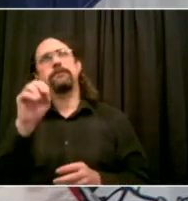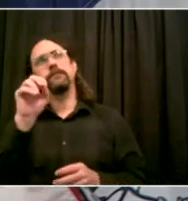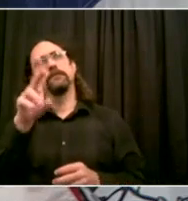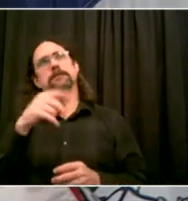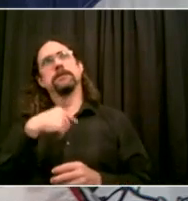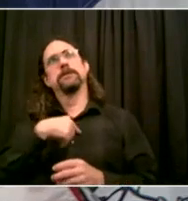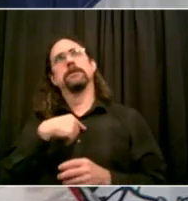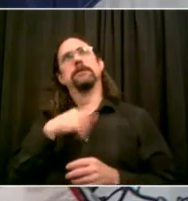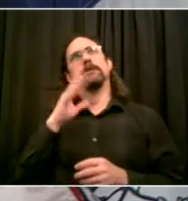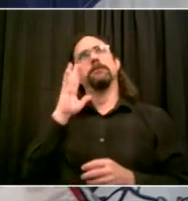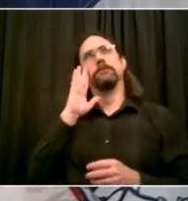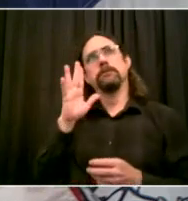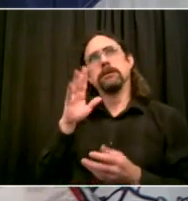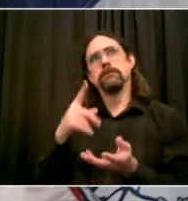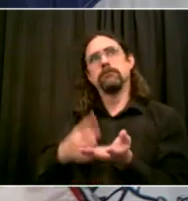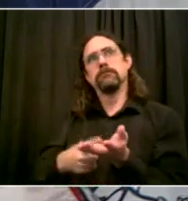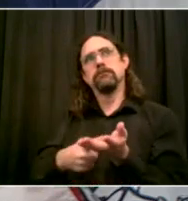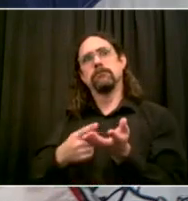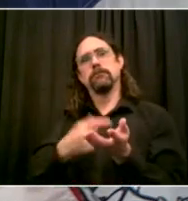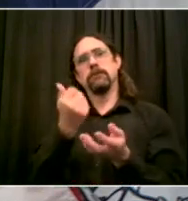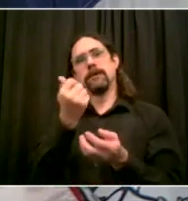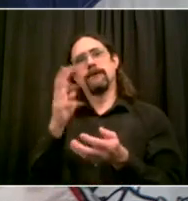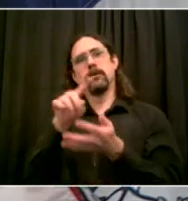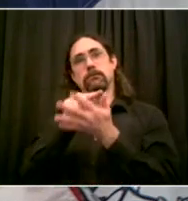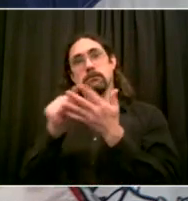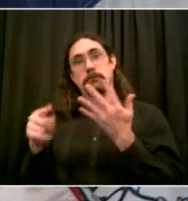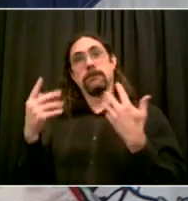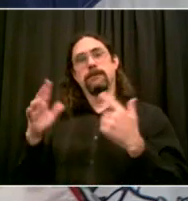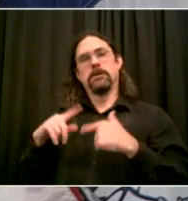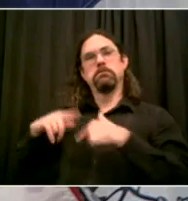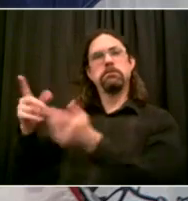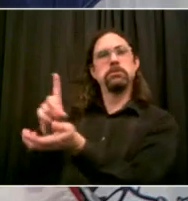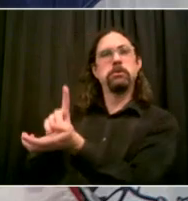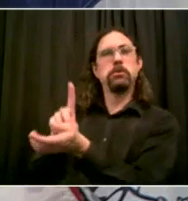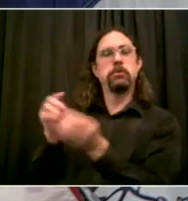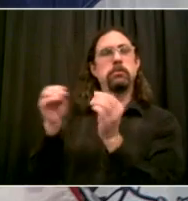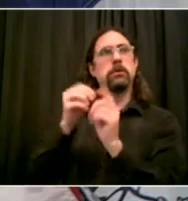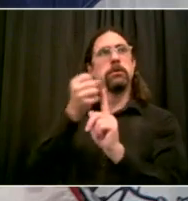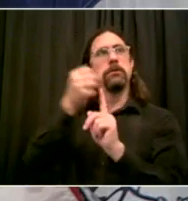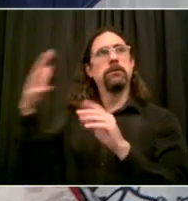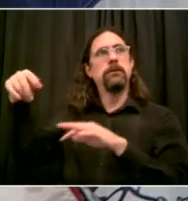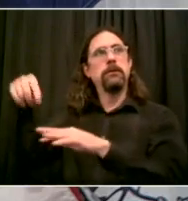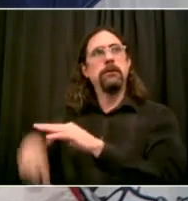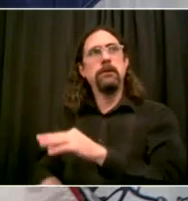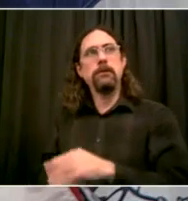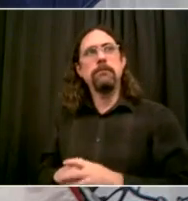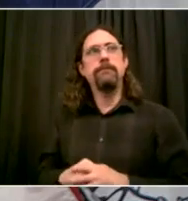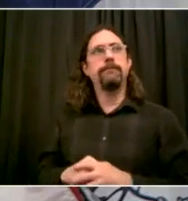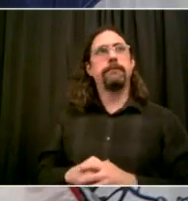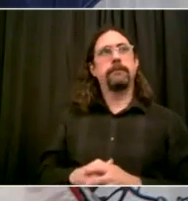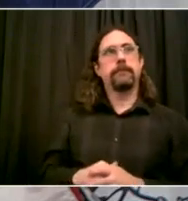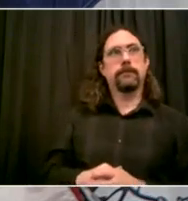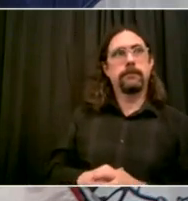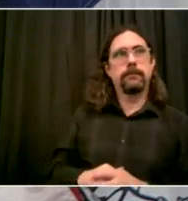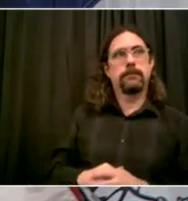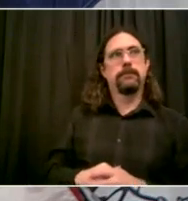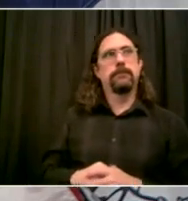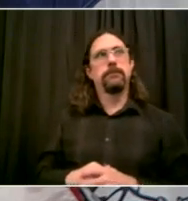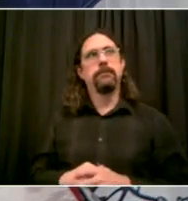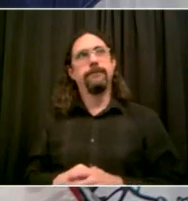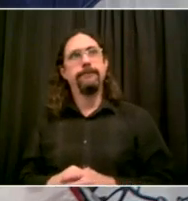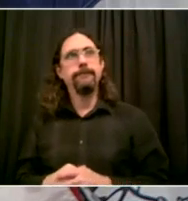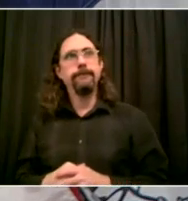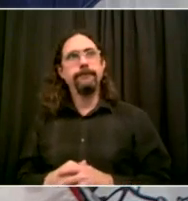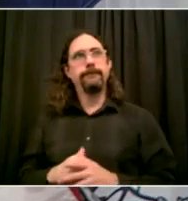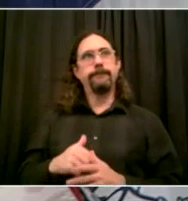One, we had Brooklyn and Queens. Really high numbers, much higher than what you're seeing on the chart today by